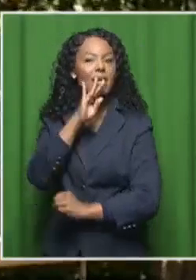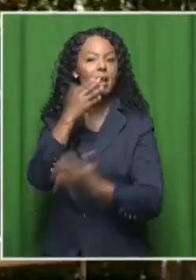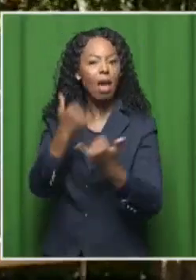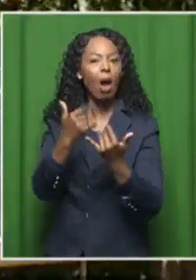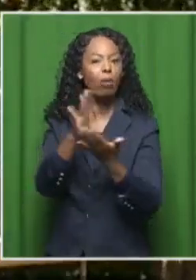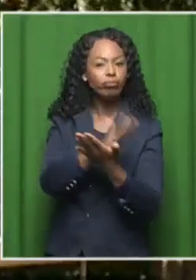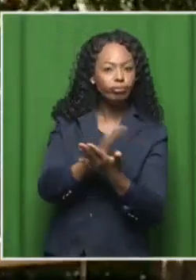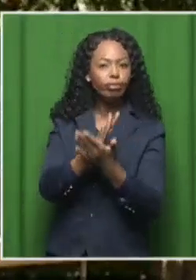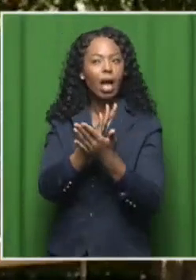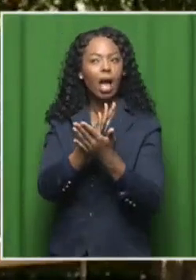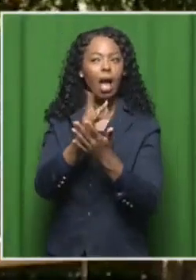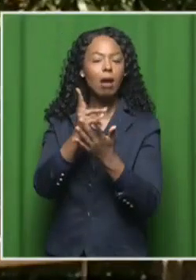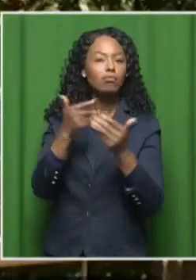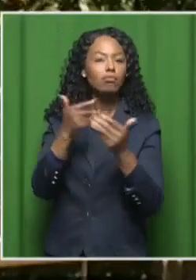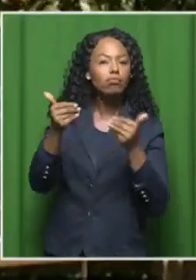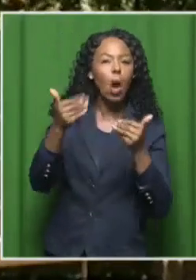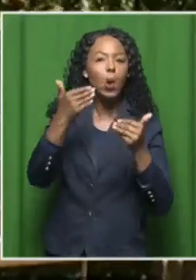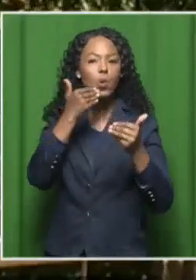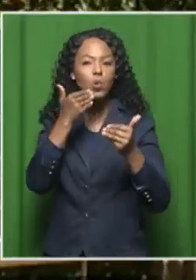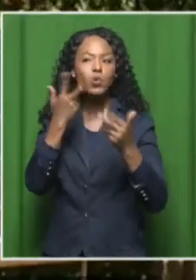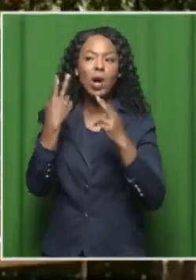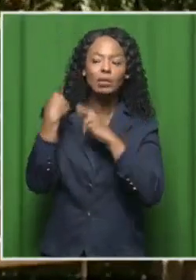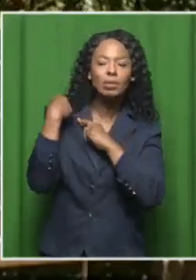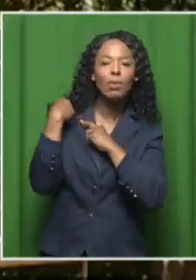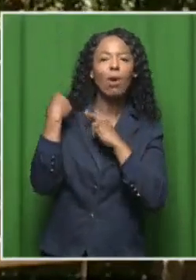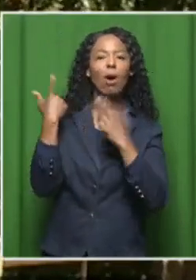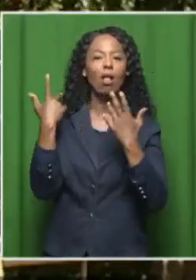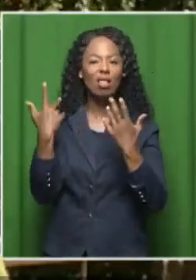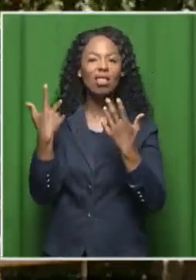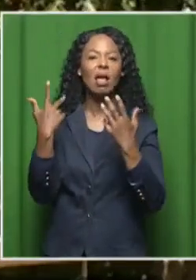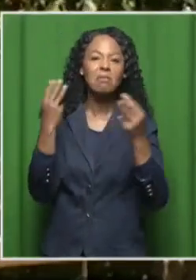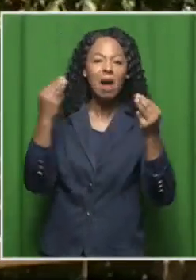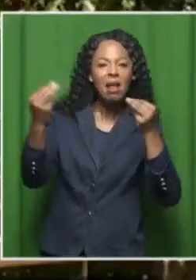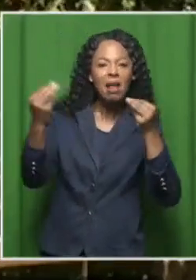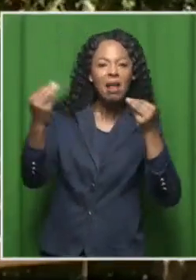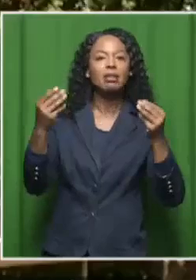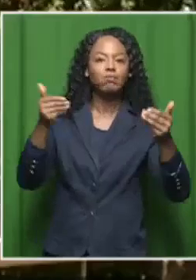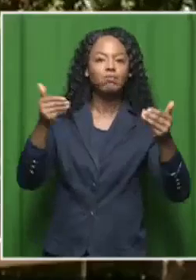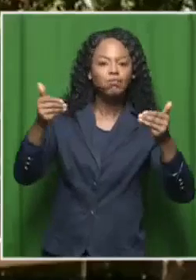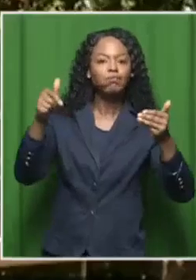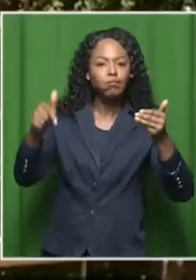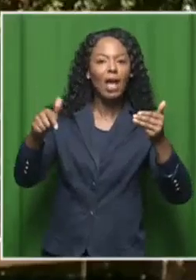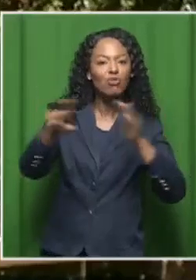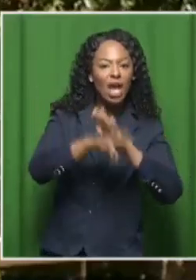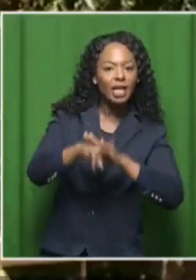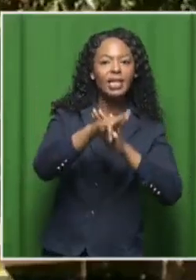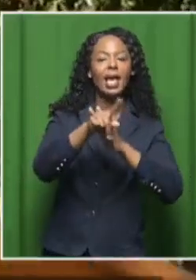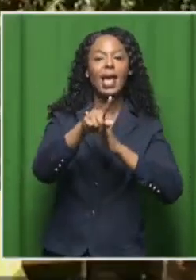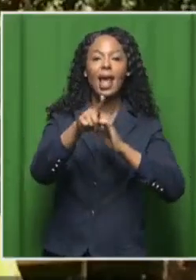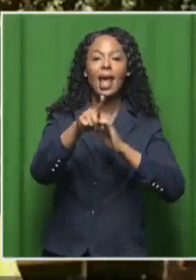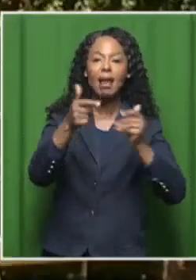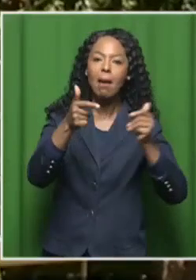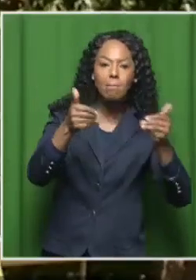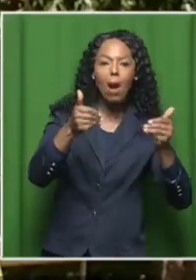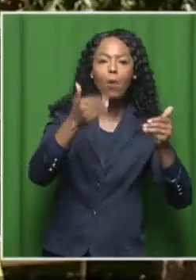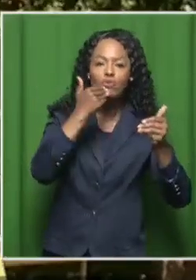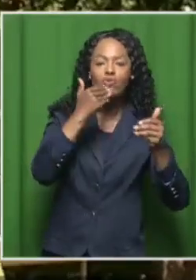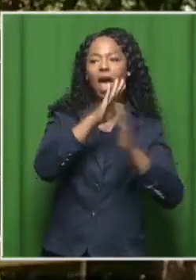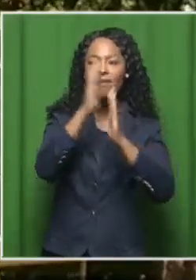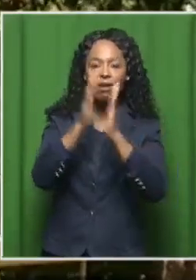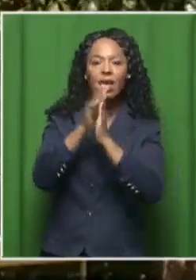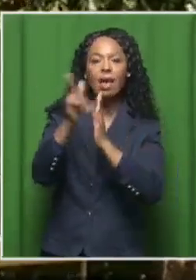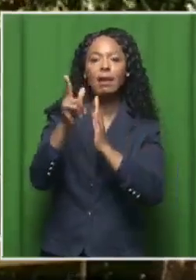who is in charge or who is responsible for this region, for that region, who is overseeing the whole